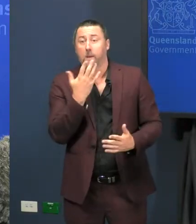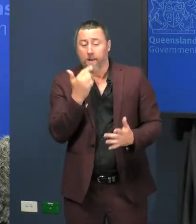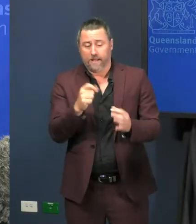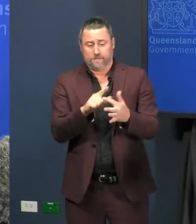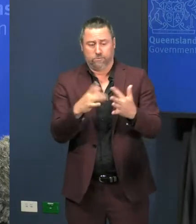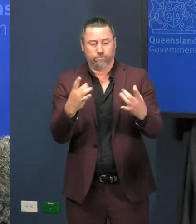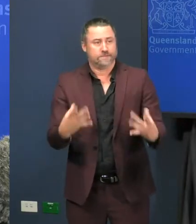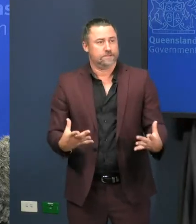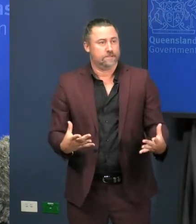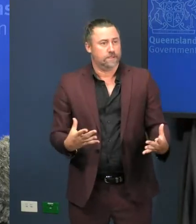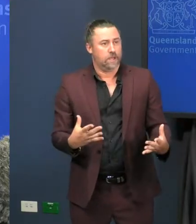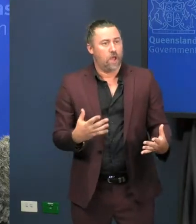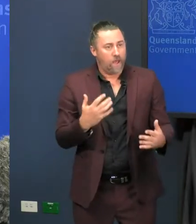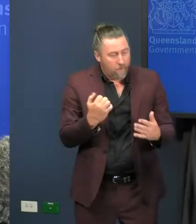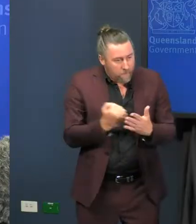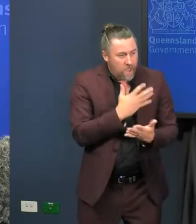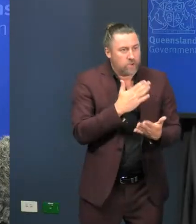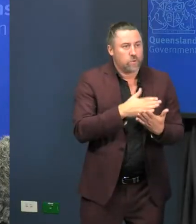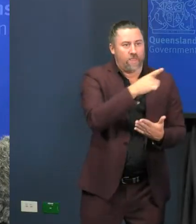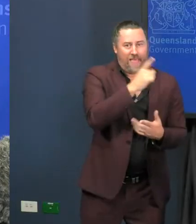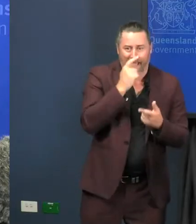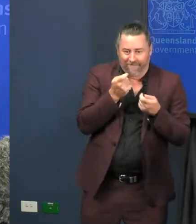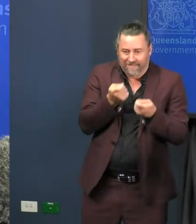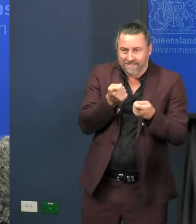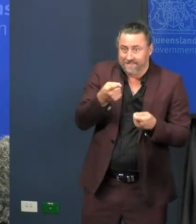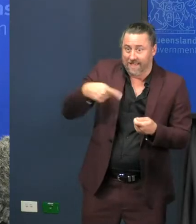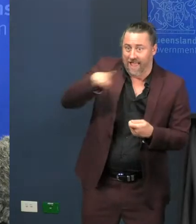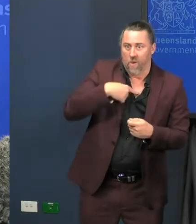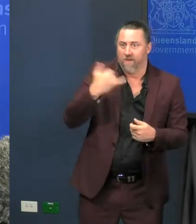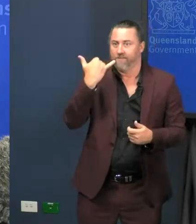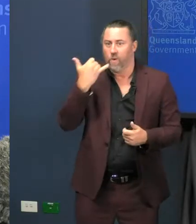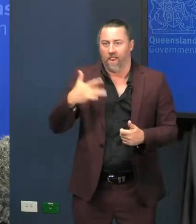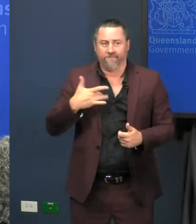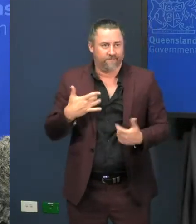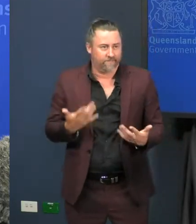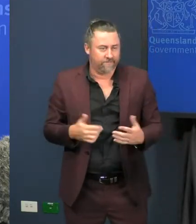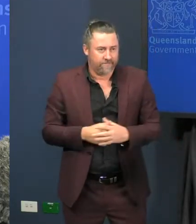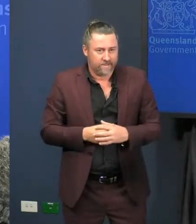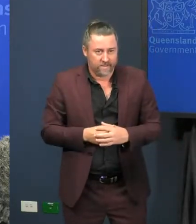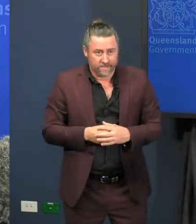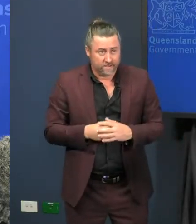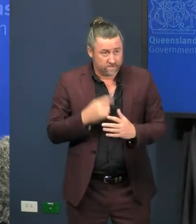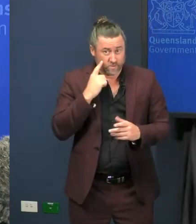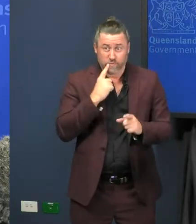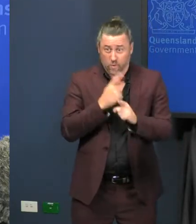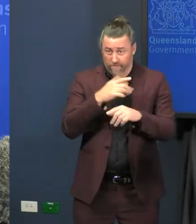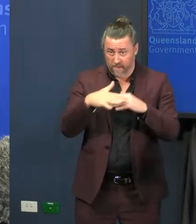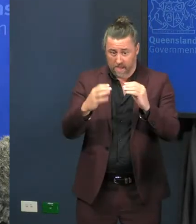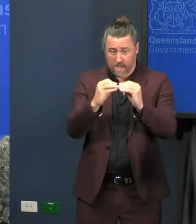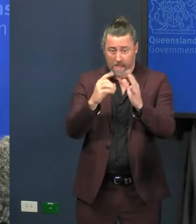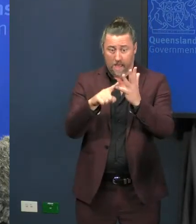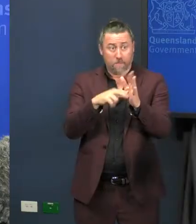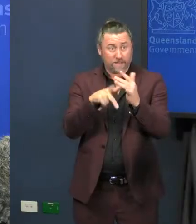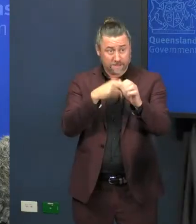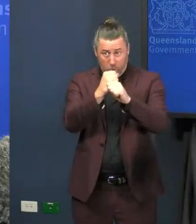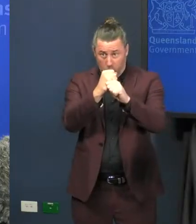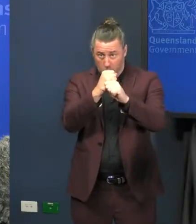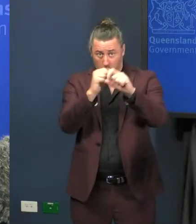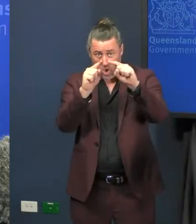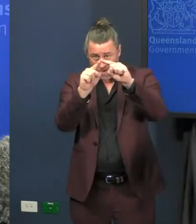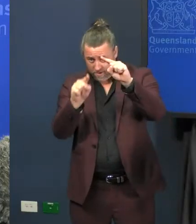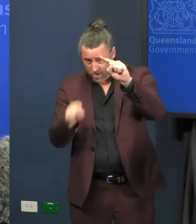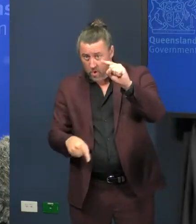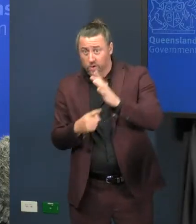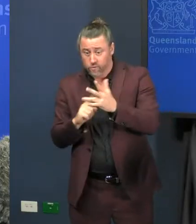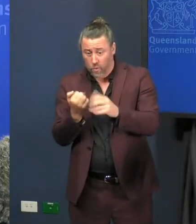every opportunity they can to strengthen their capacity. Because if you think about the area that Matt outlined, geographically that's a